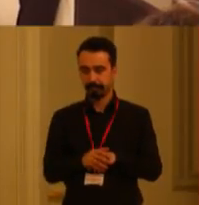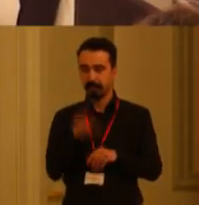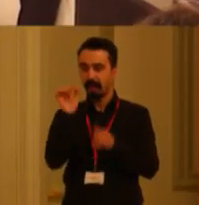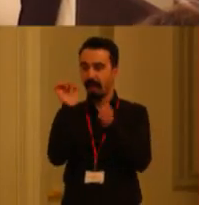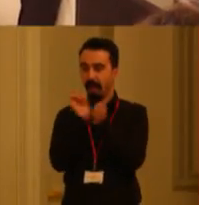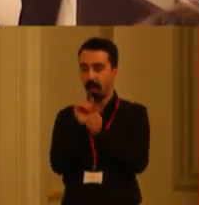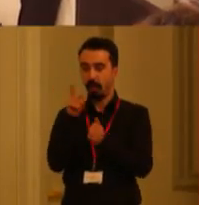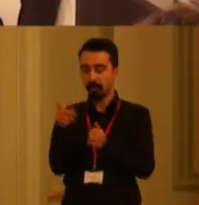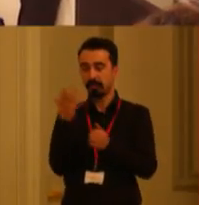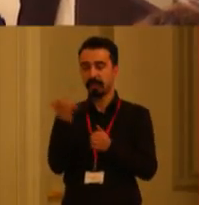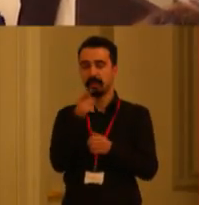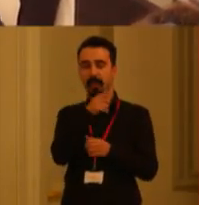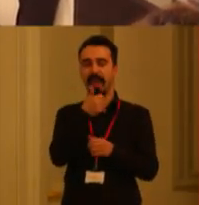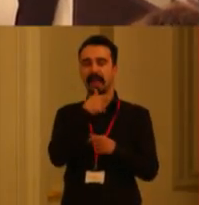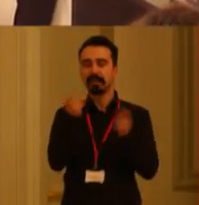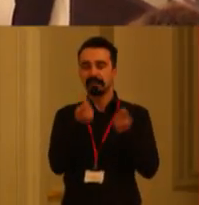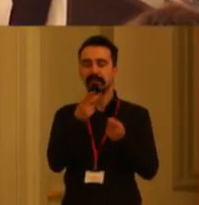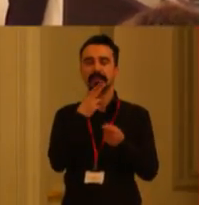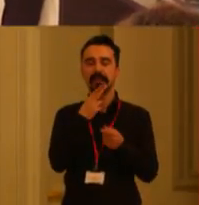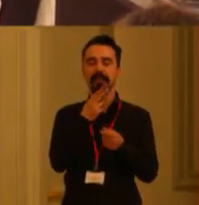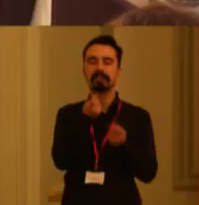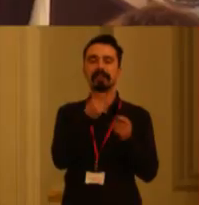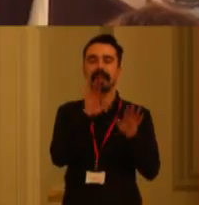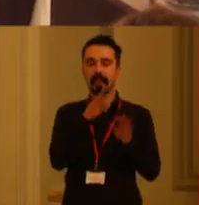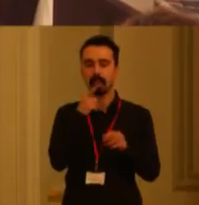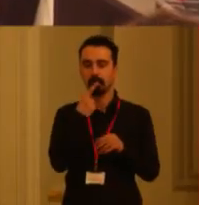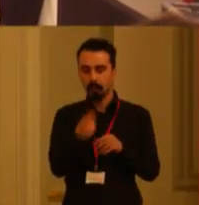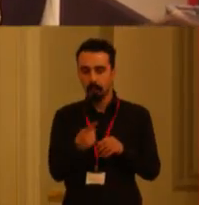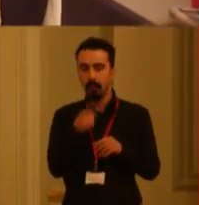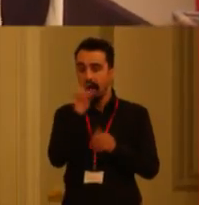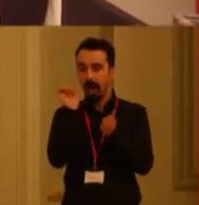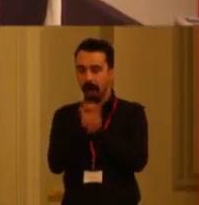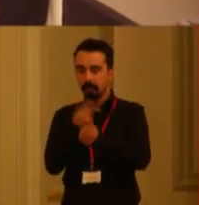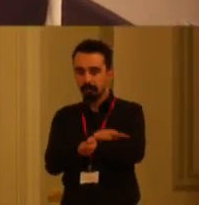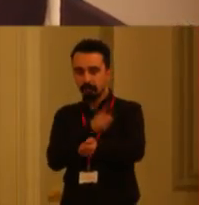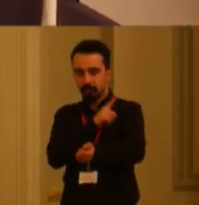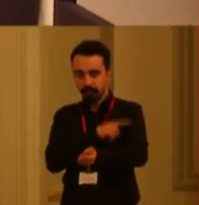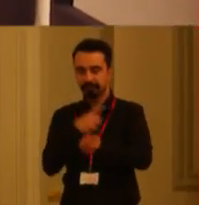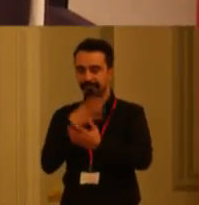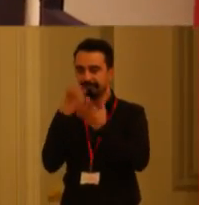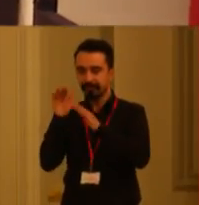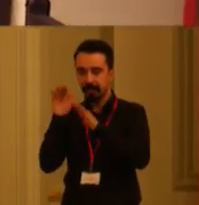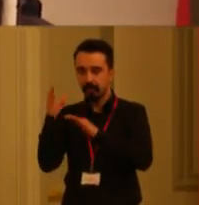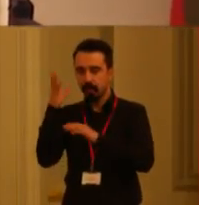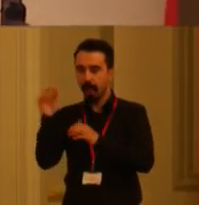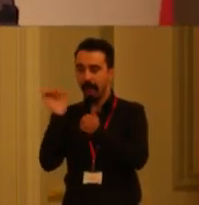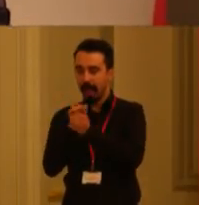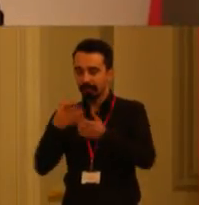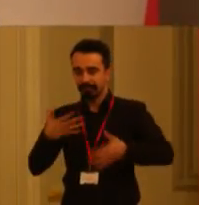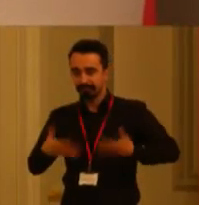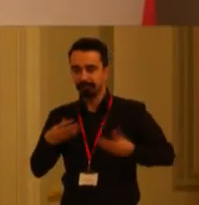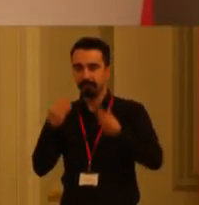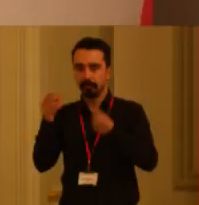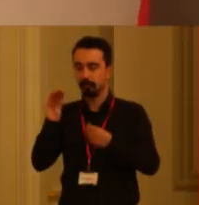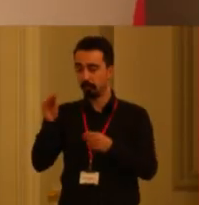them to study technical things. Well, it's not only that. Also, the parents say that this is a boy's job or a girl's job. There